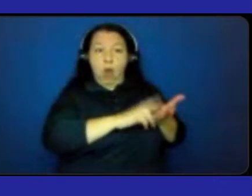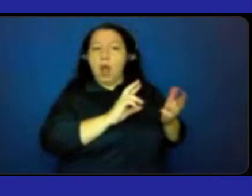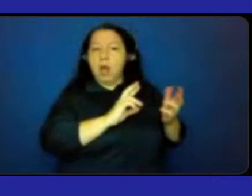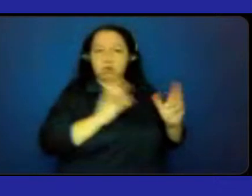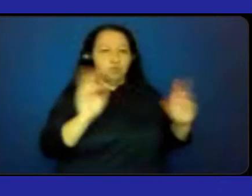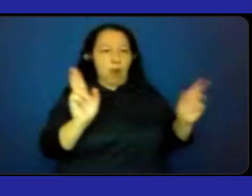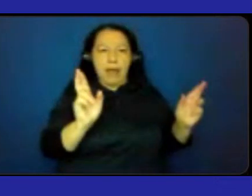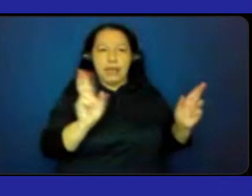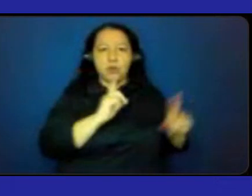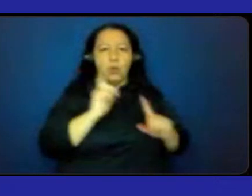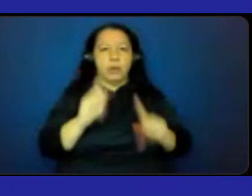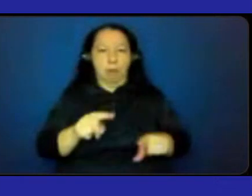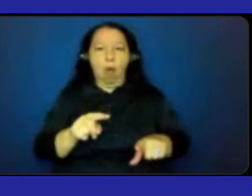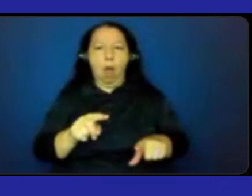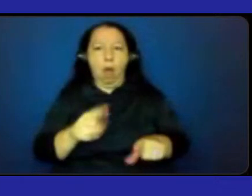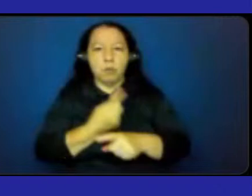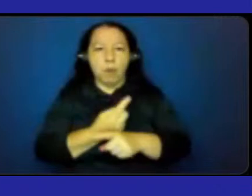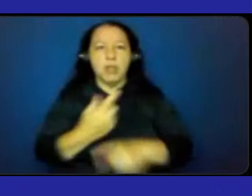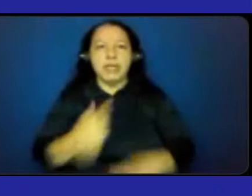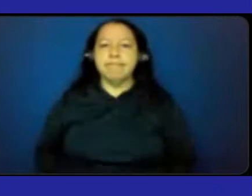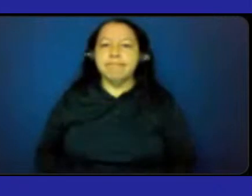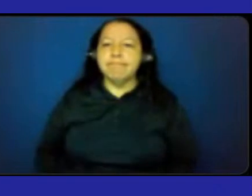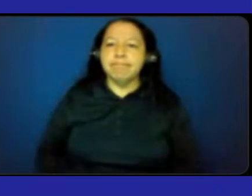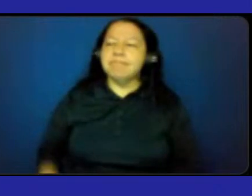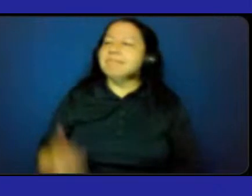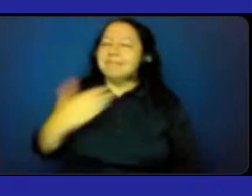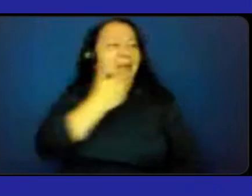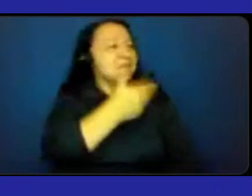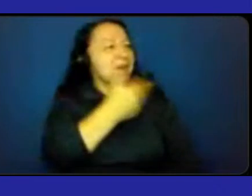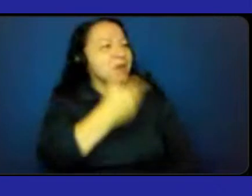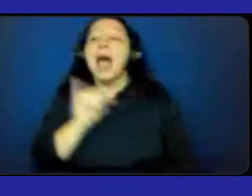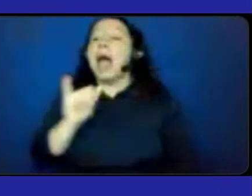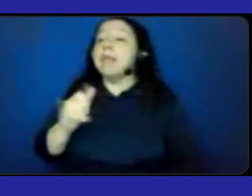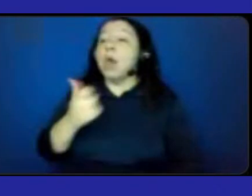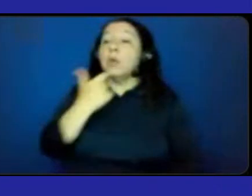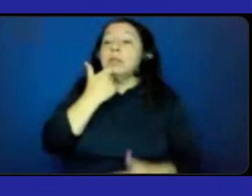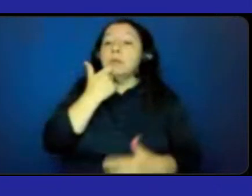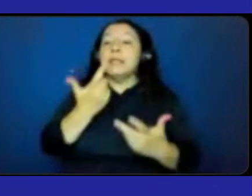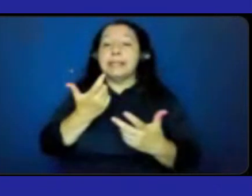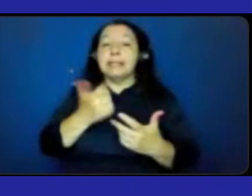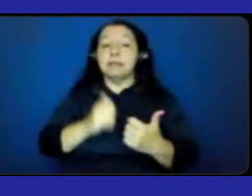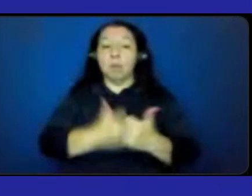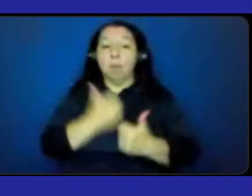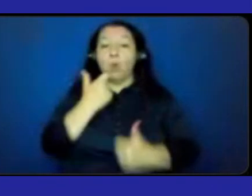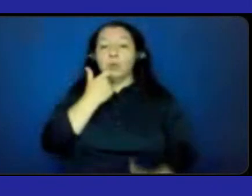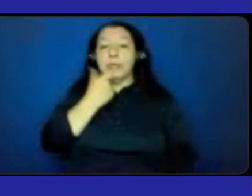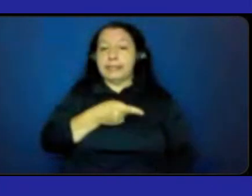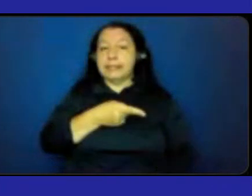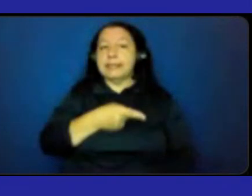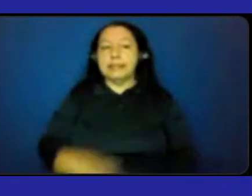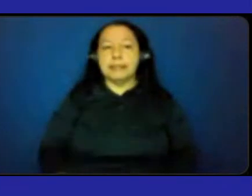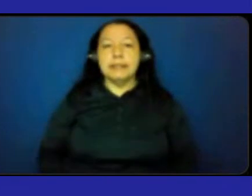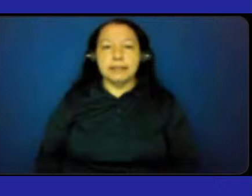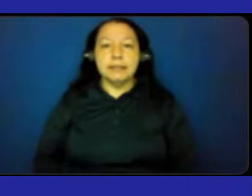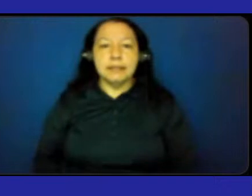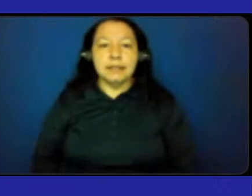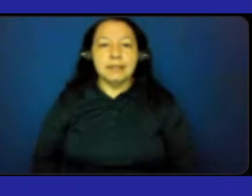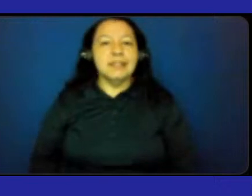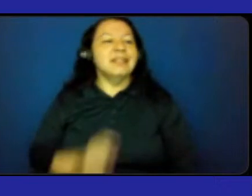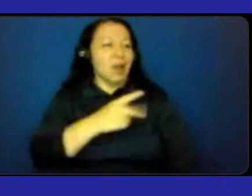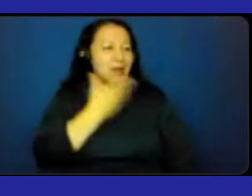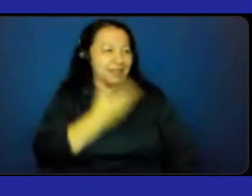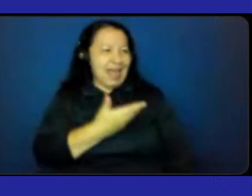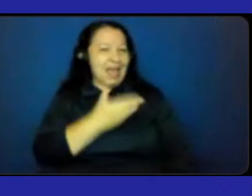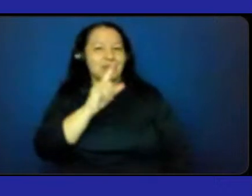accordingly. Okay, That was thank the you. most recent one. All right. That's it. Thanks,